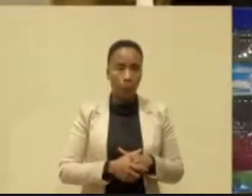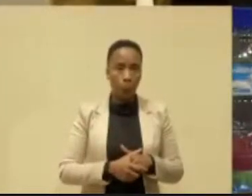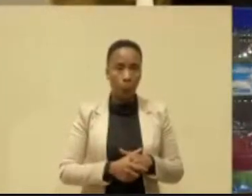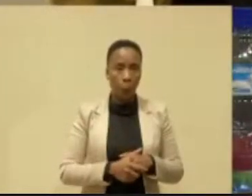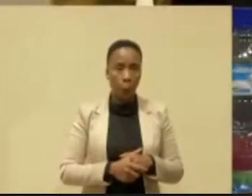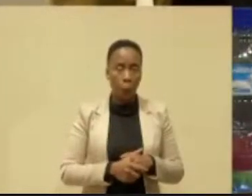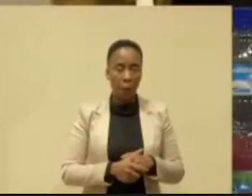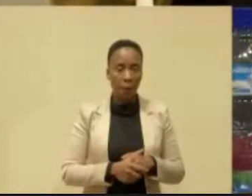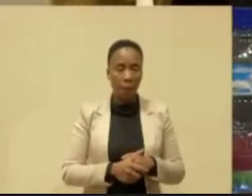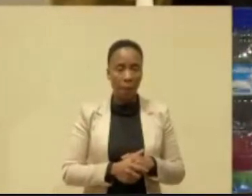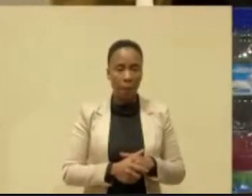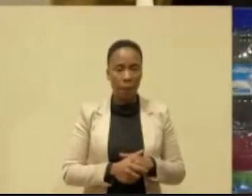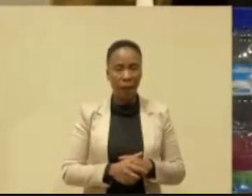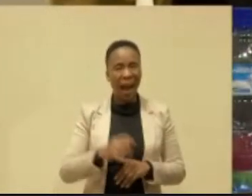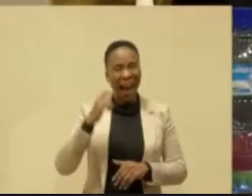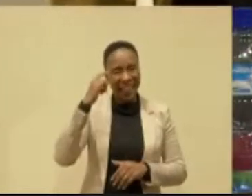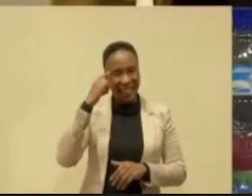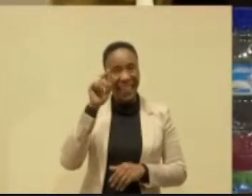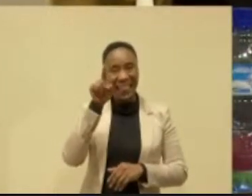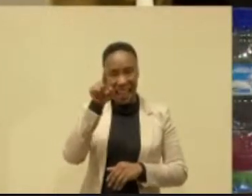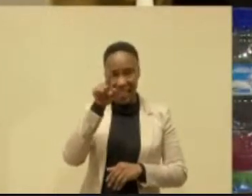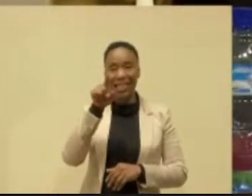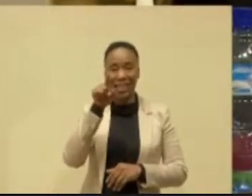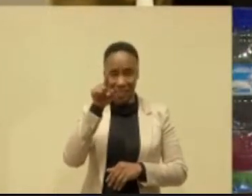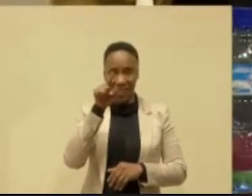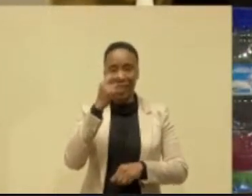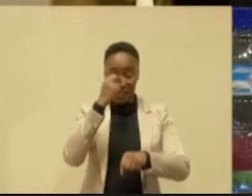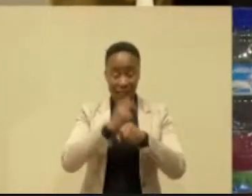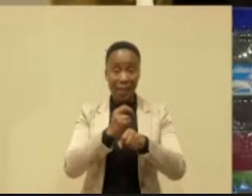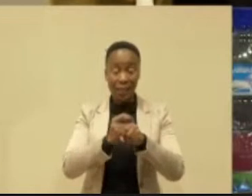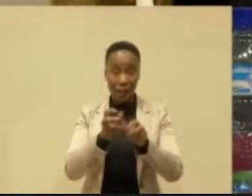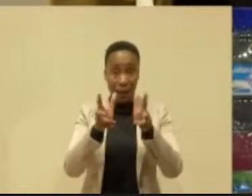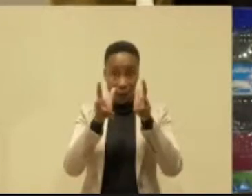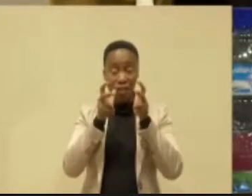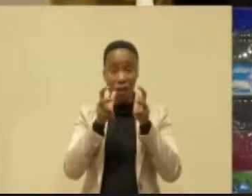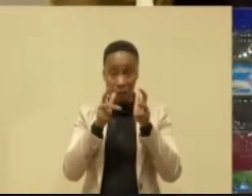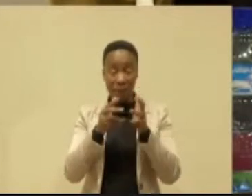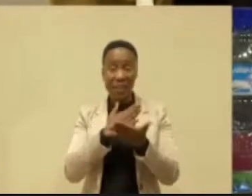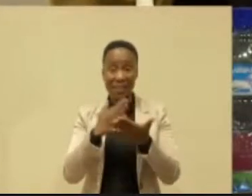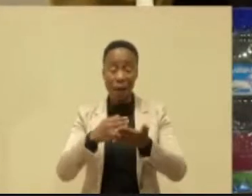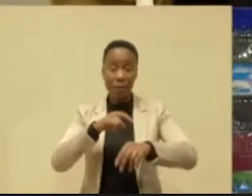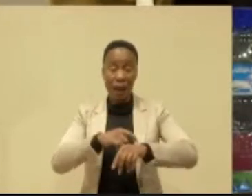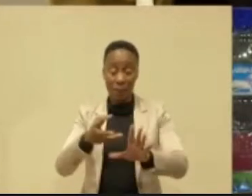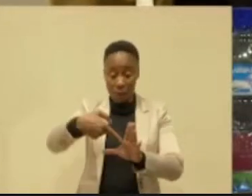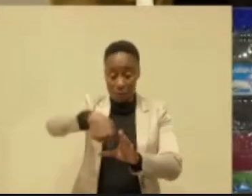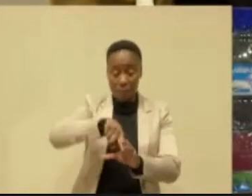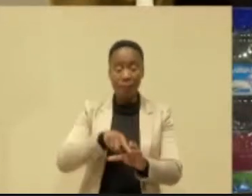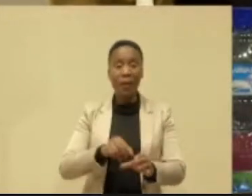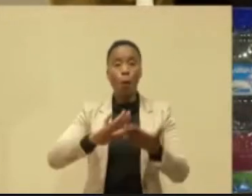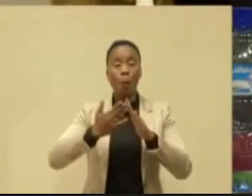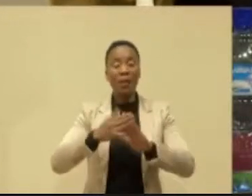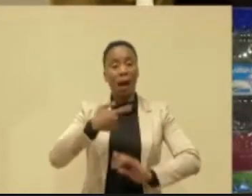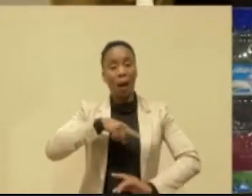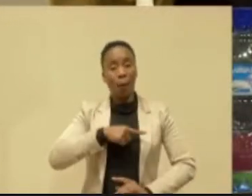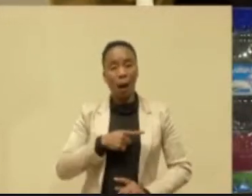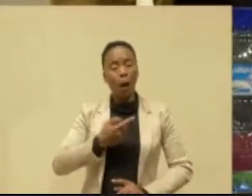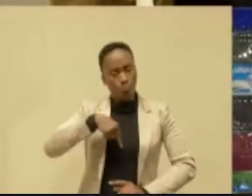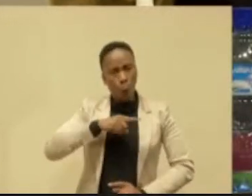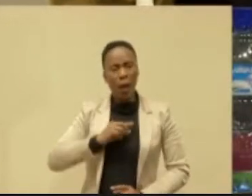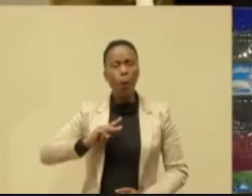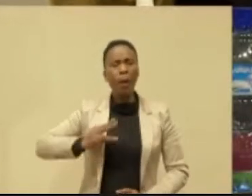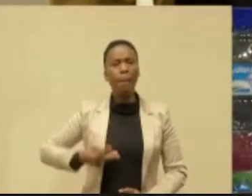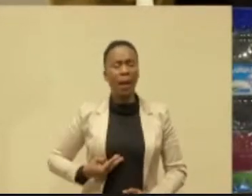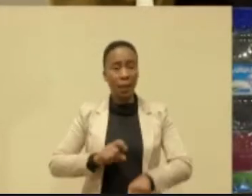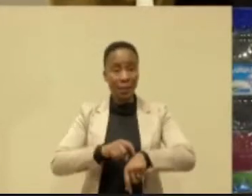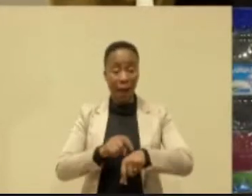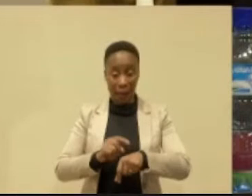i think this is just an outcry sometimes in our communities as women when girls